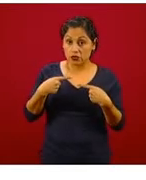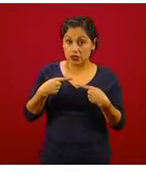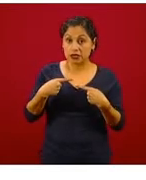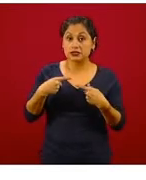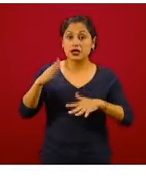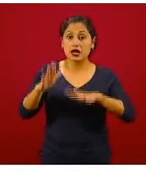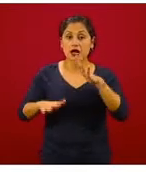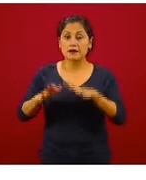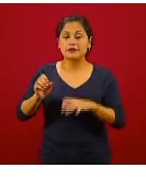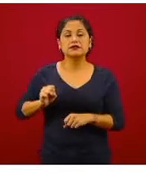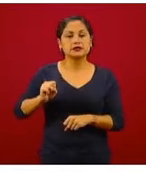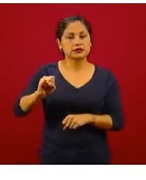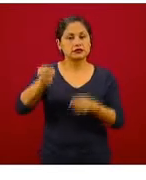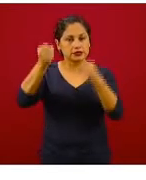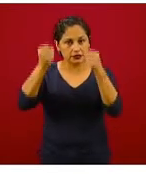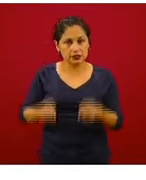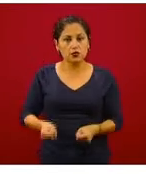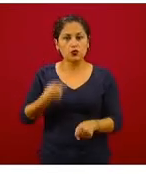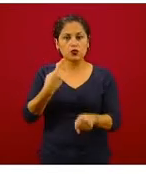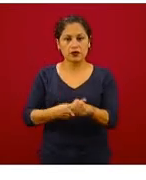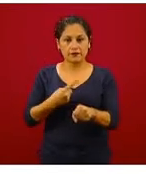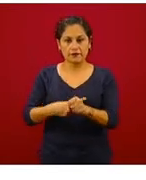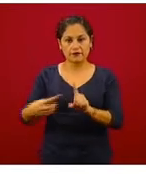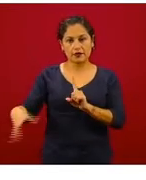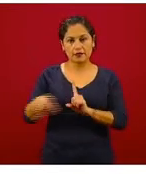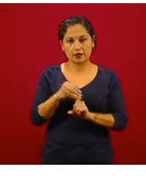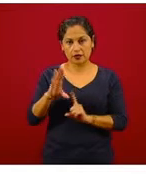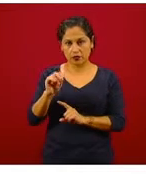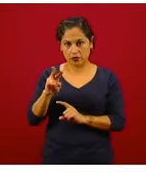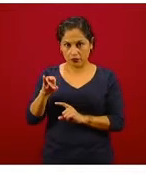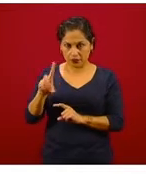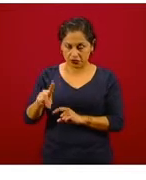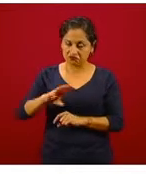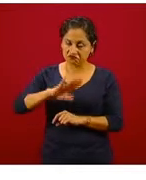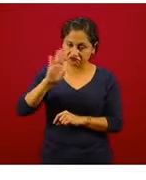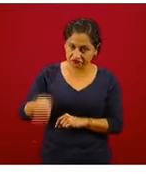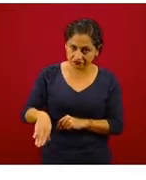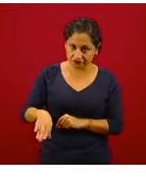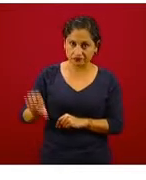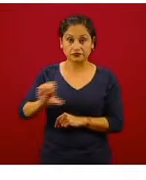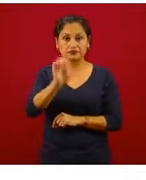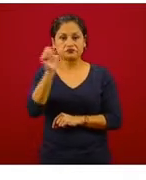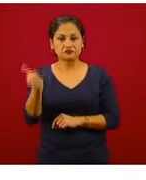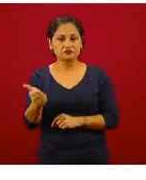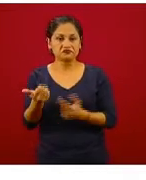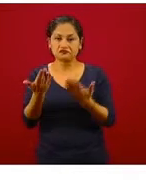every single day. It's not the same, as some cases get confirmed, others